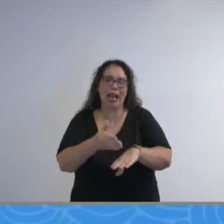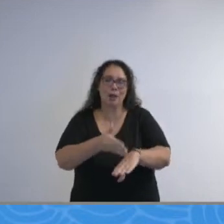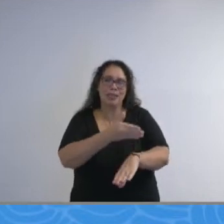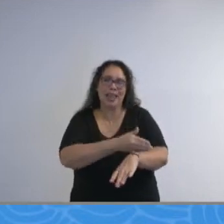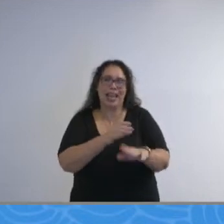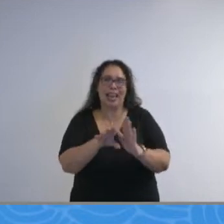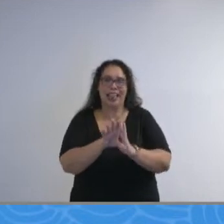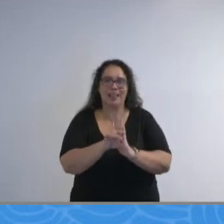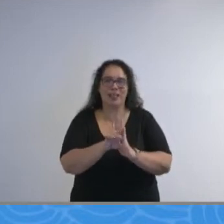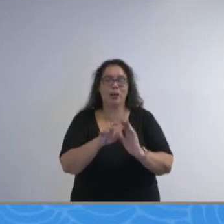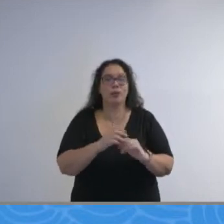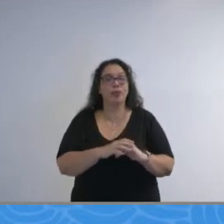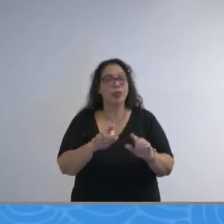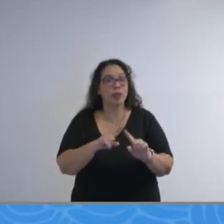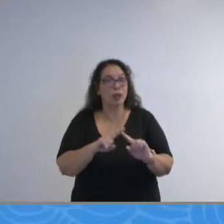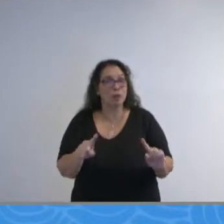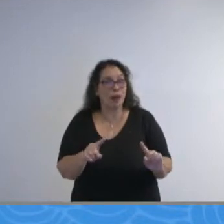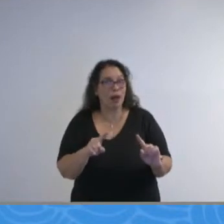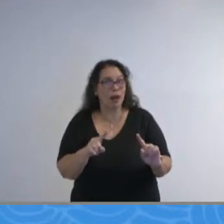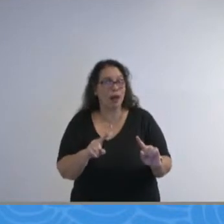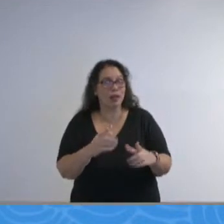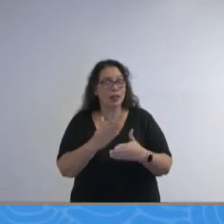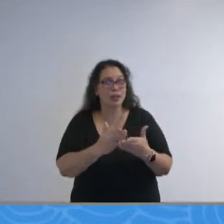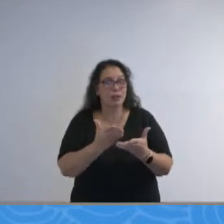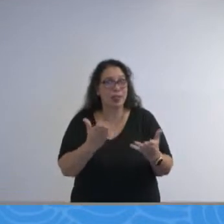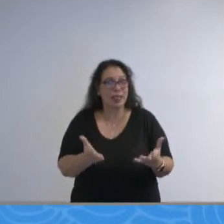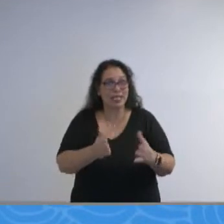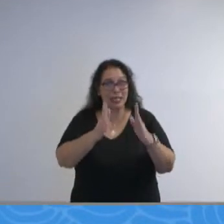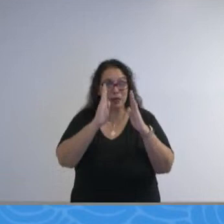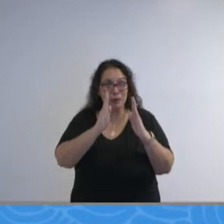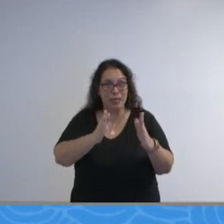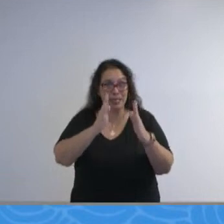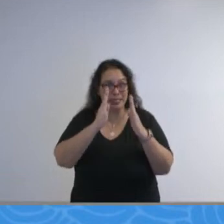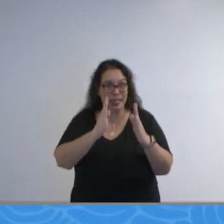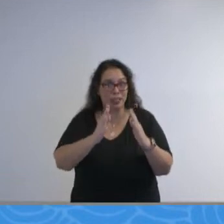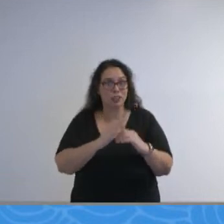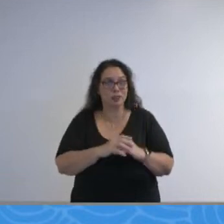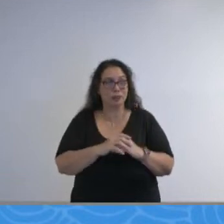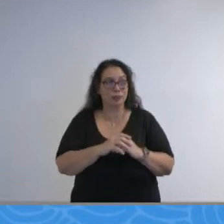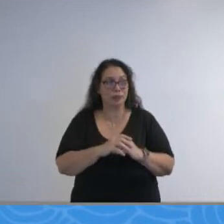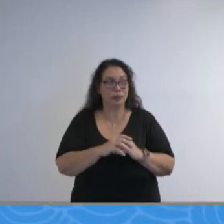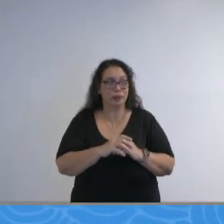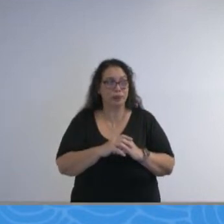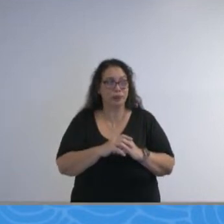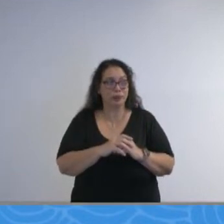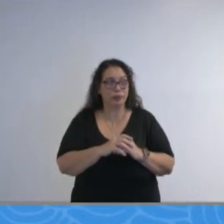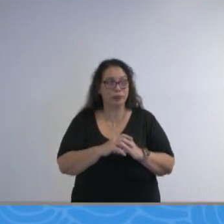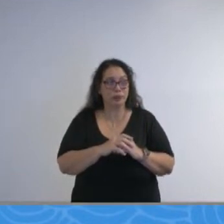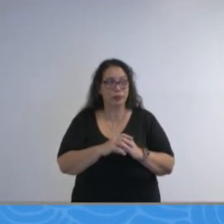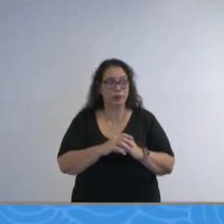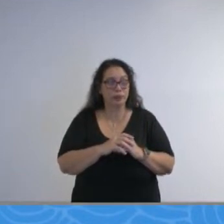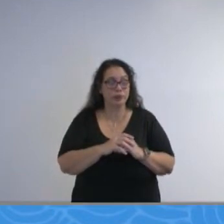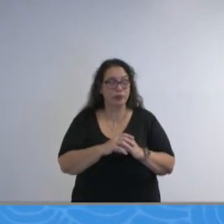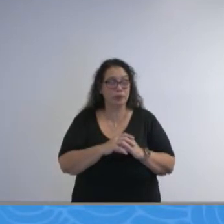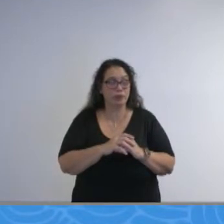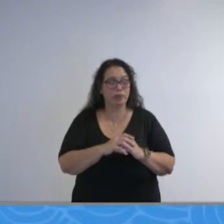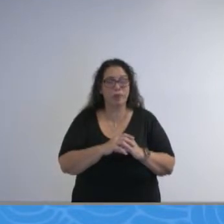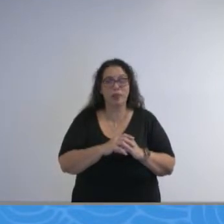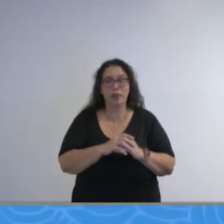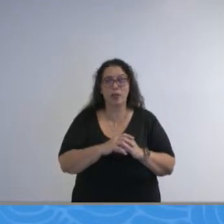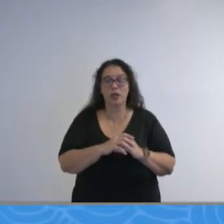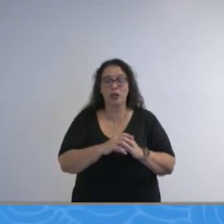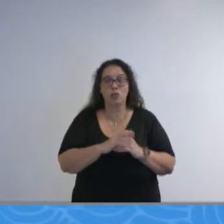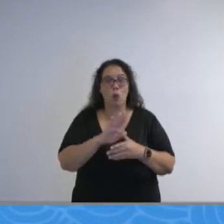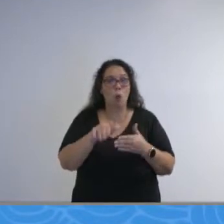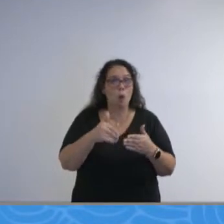that. But some things to pay attention to is that when you're every comprehensive high